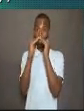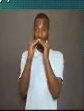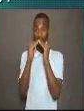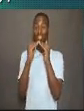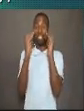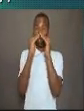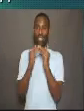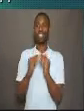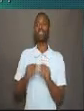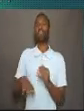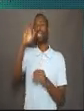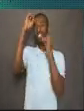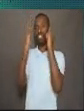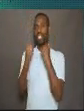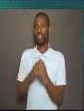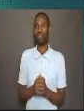states